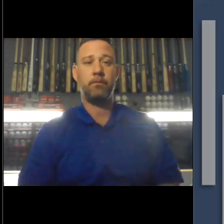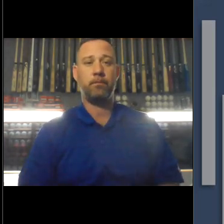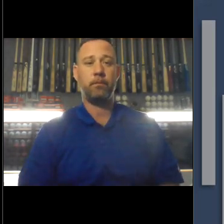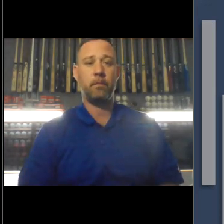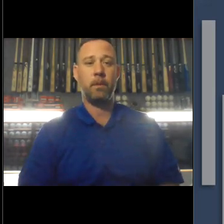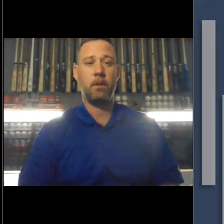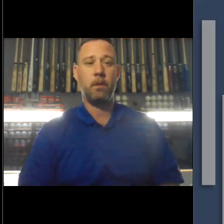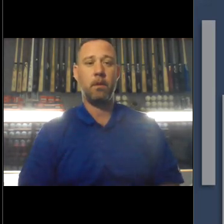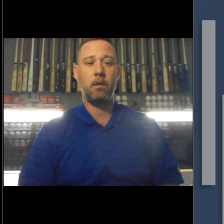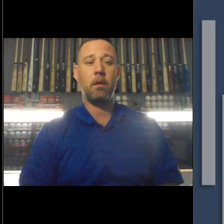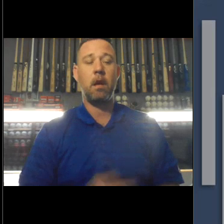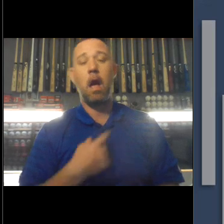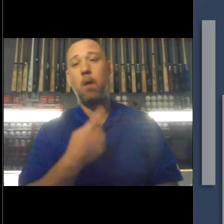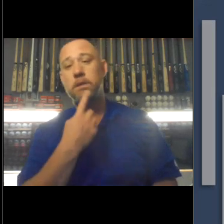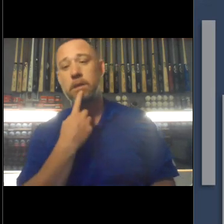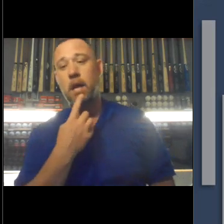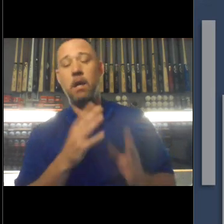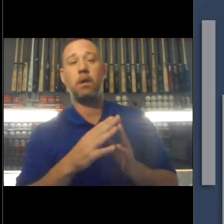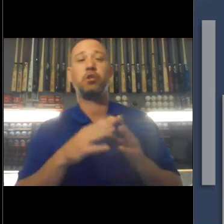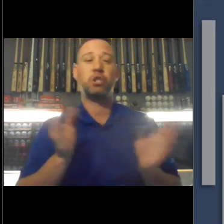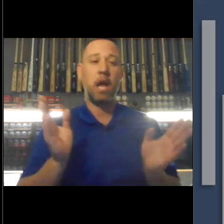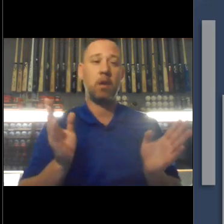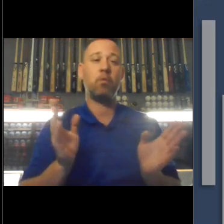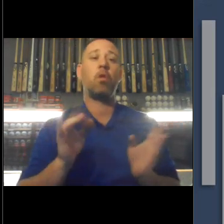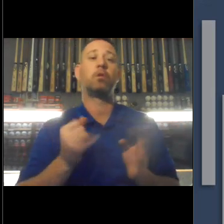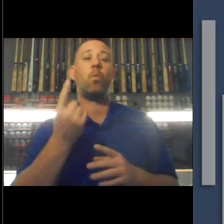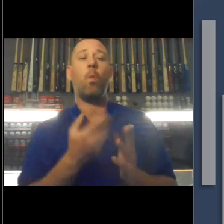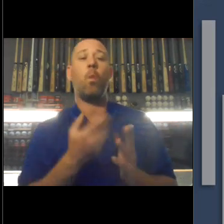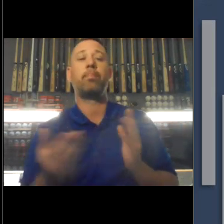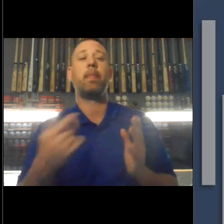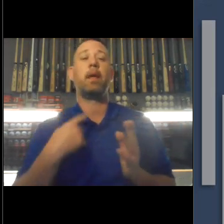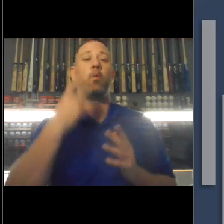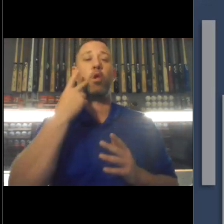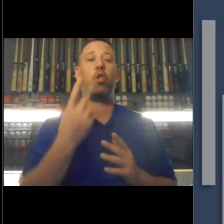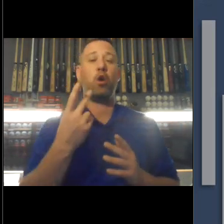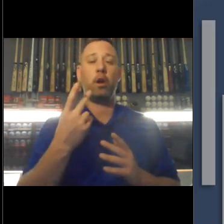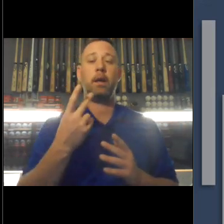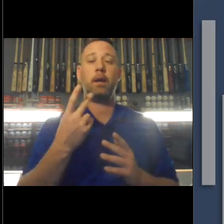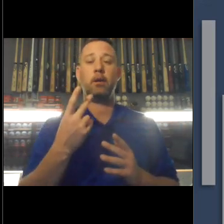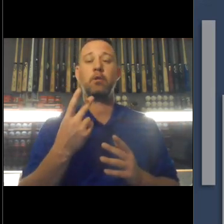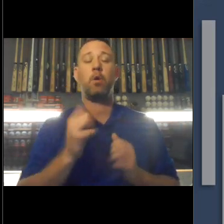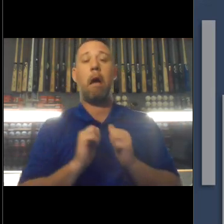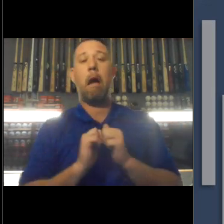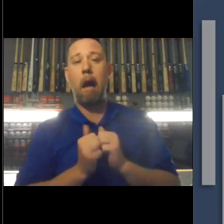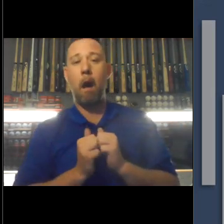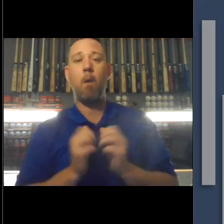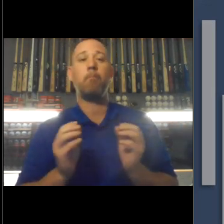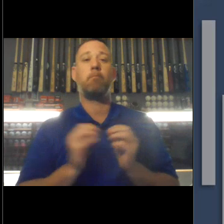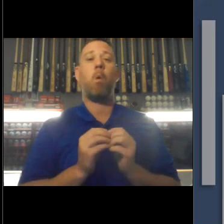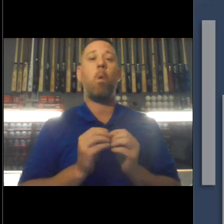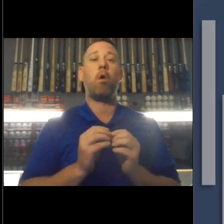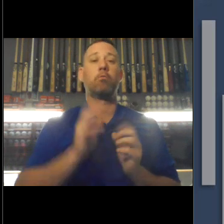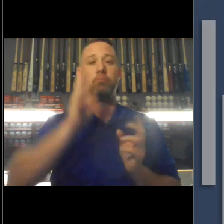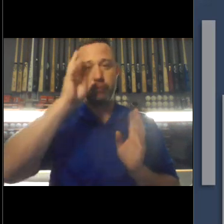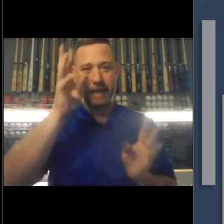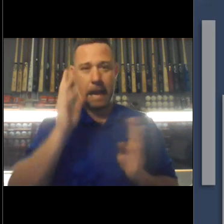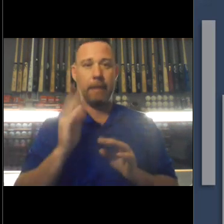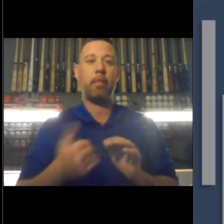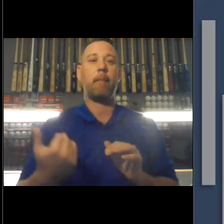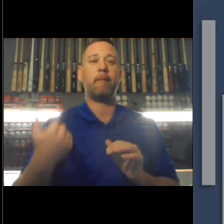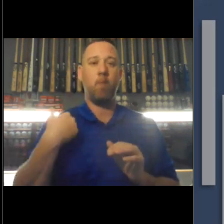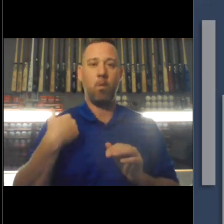So I would say in general, this is one of the things we're looking to how to be more creative than we've been in the past.